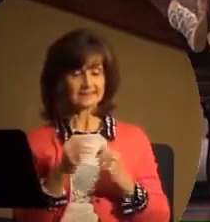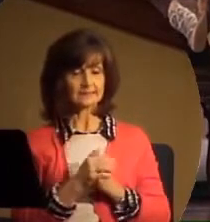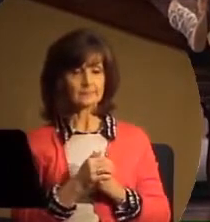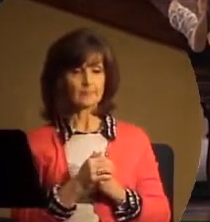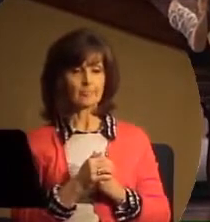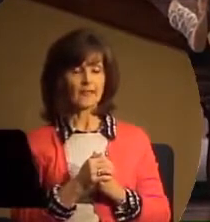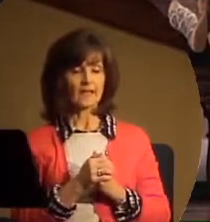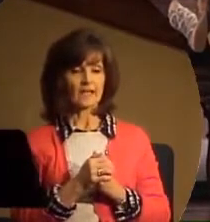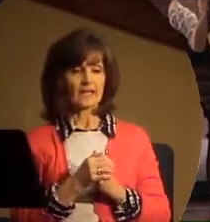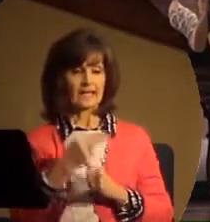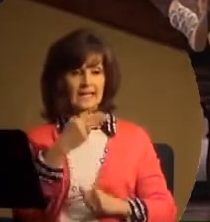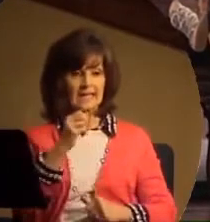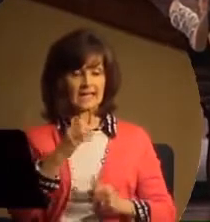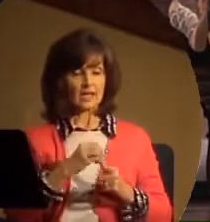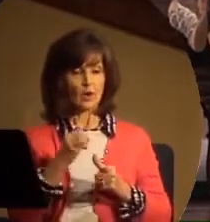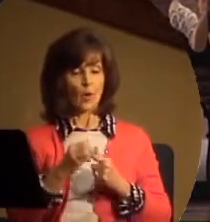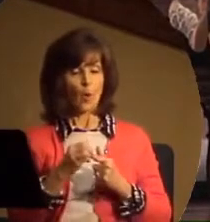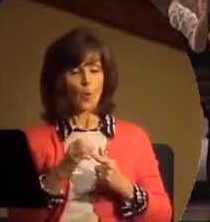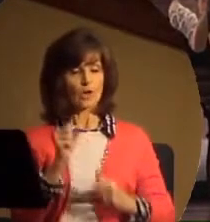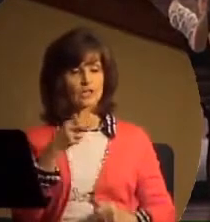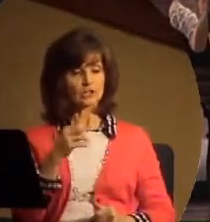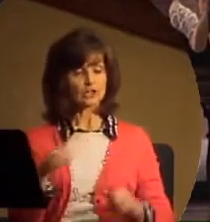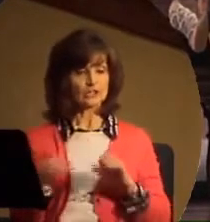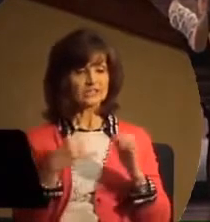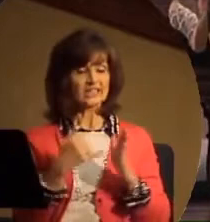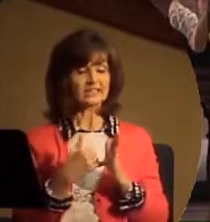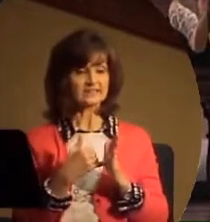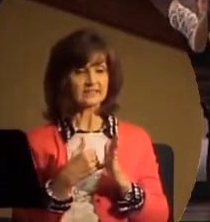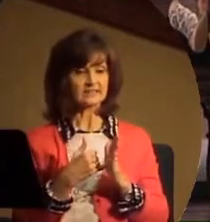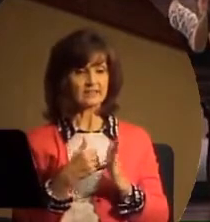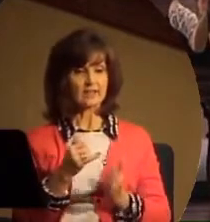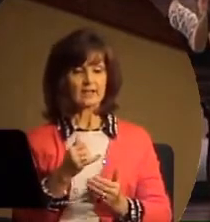so against a flood of light and an ocean of love.